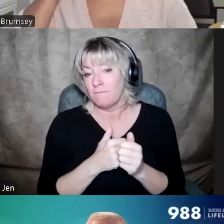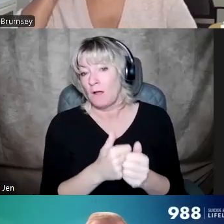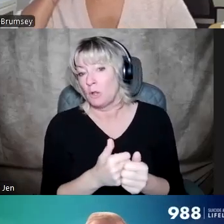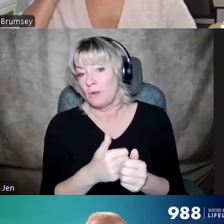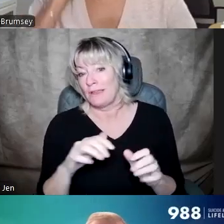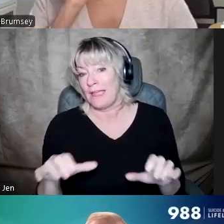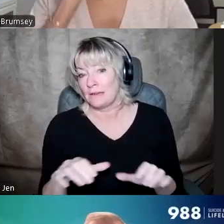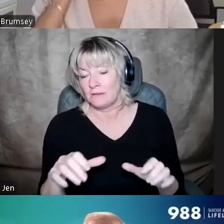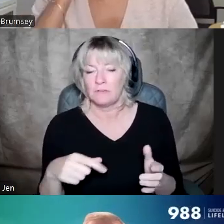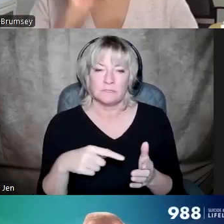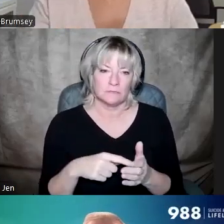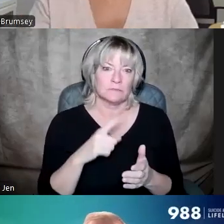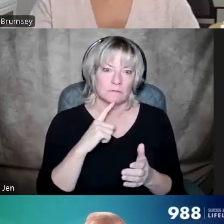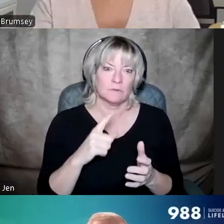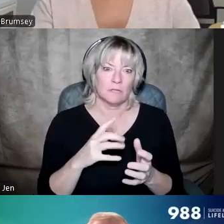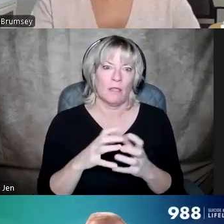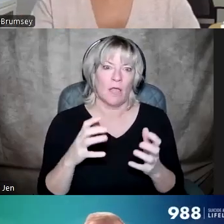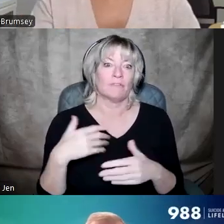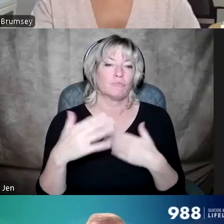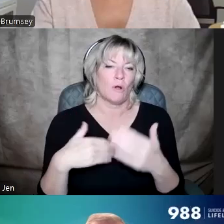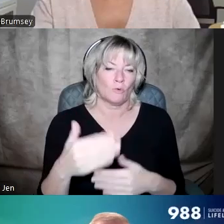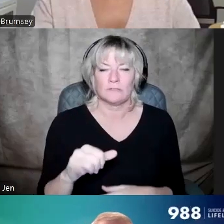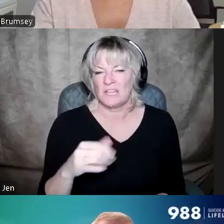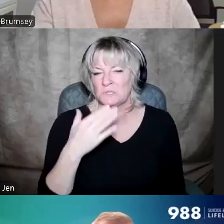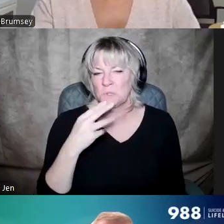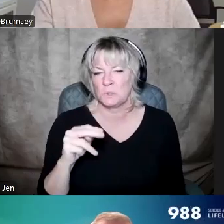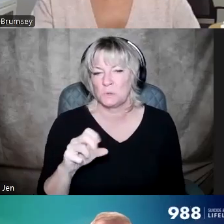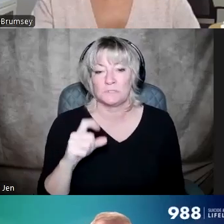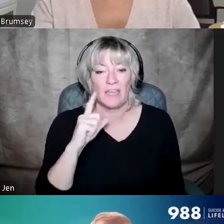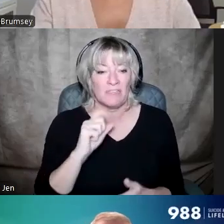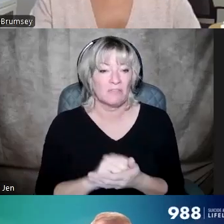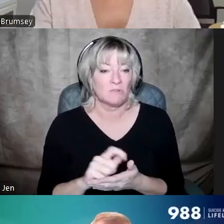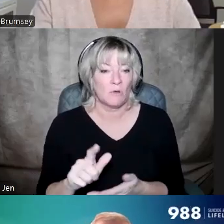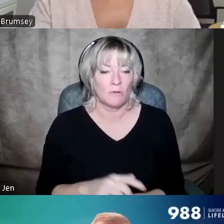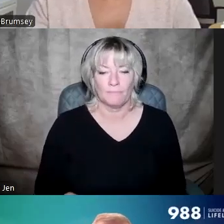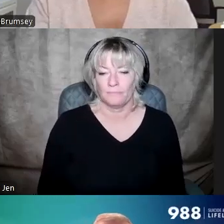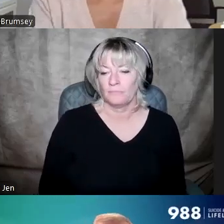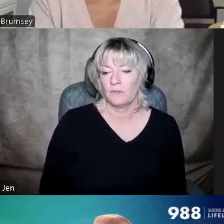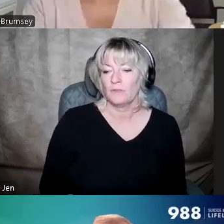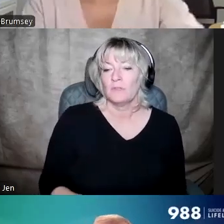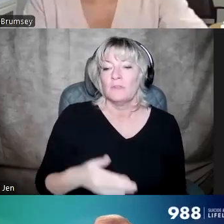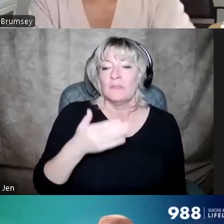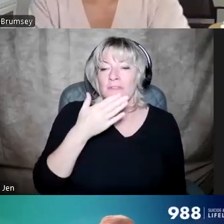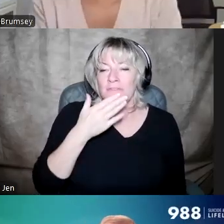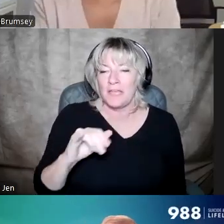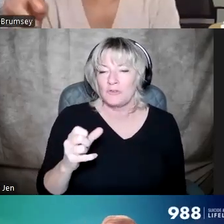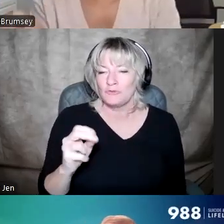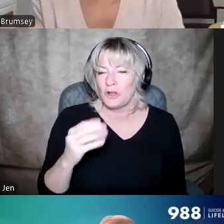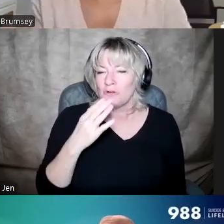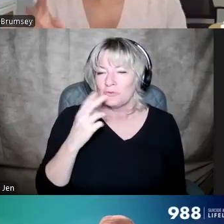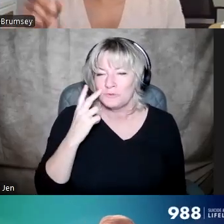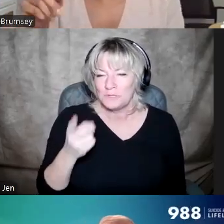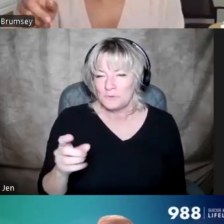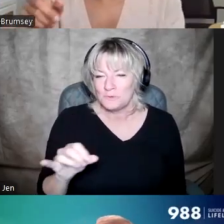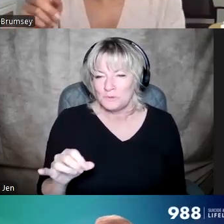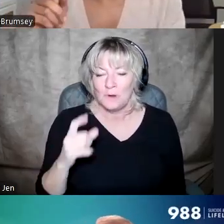actually a lot of progress. So good news on that front. And I think that's it. Thank you so much, Sean. Good to see you as well. There's a couple, I